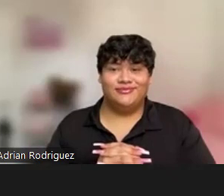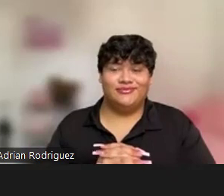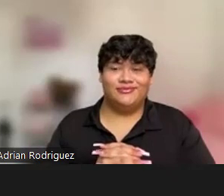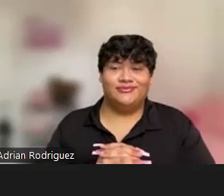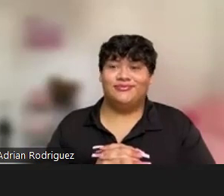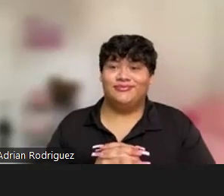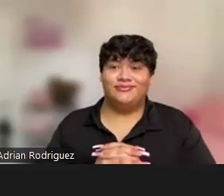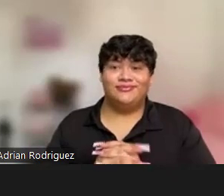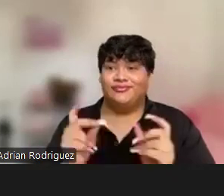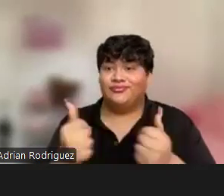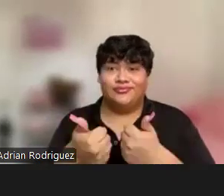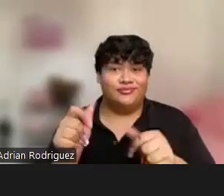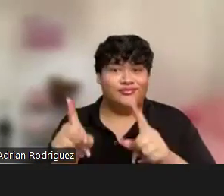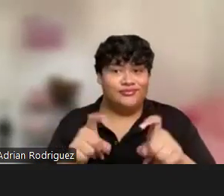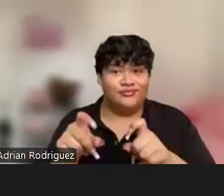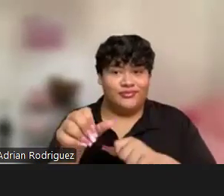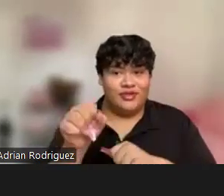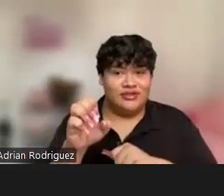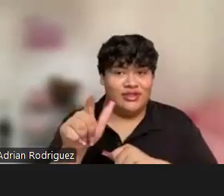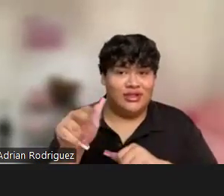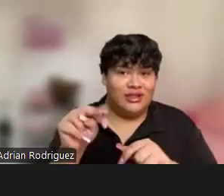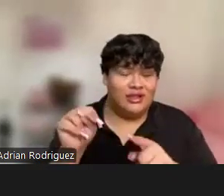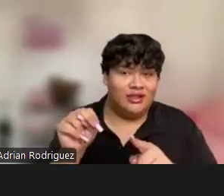I have another question. Celine?